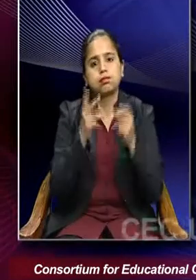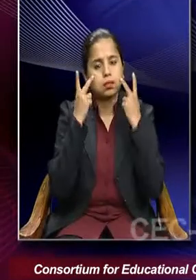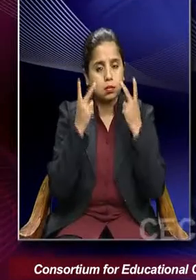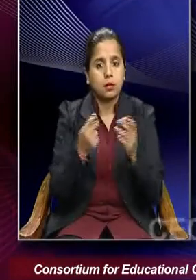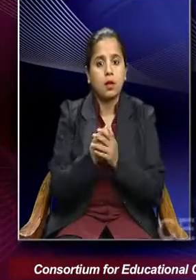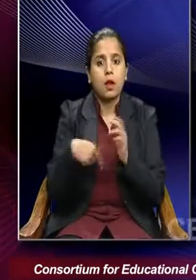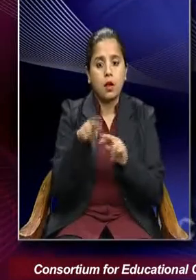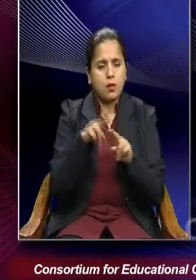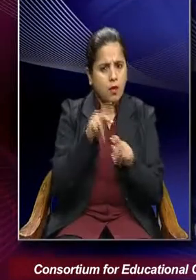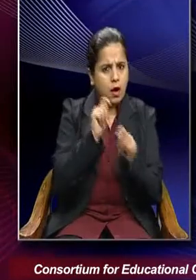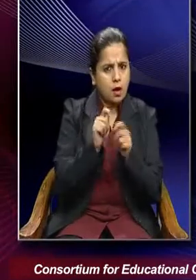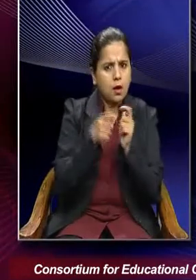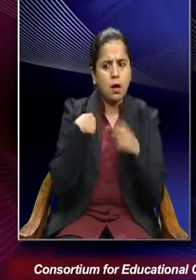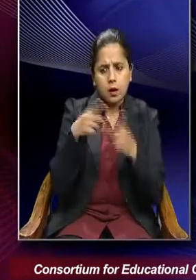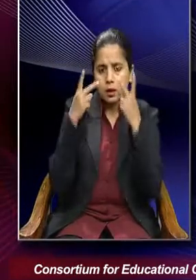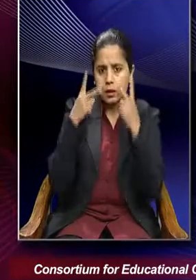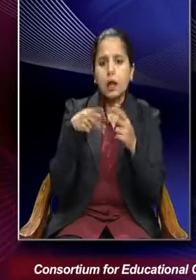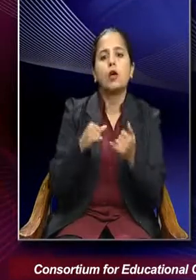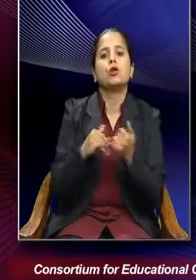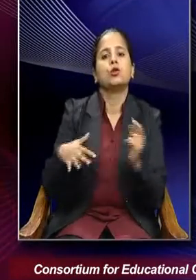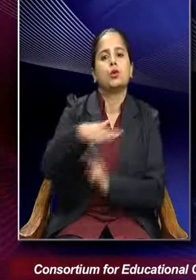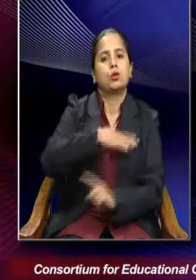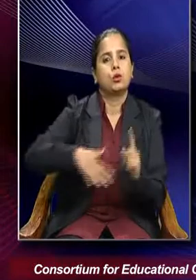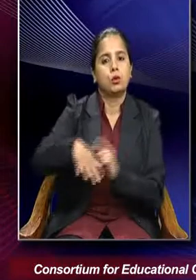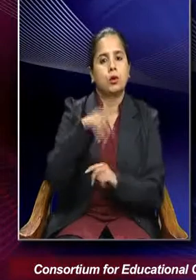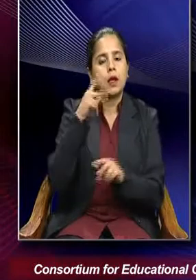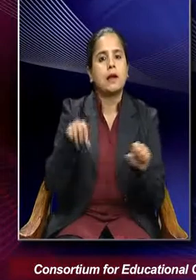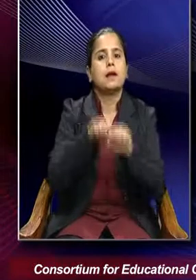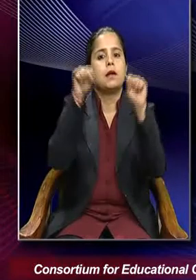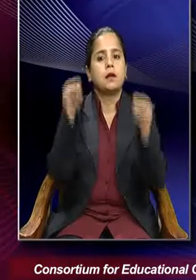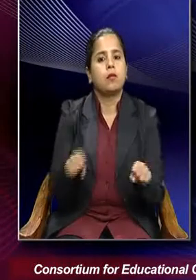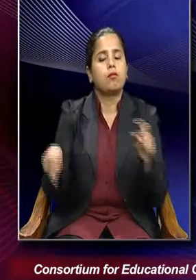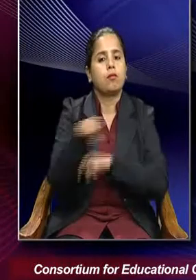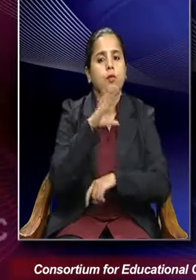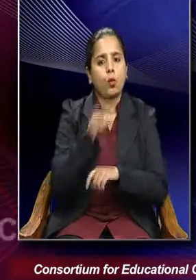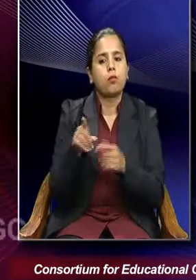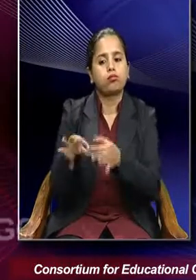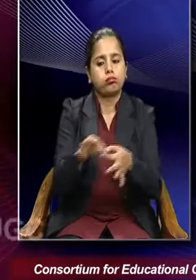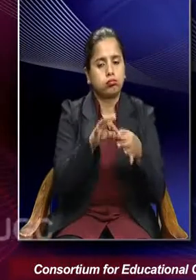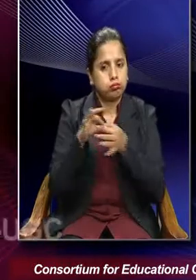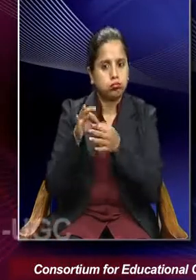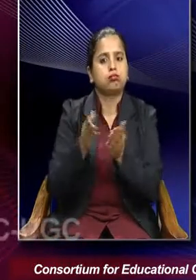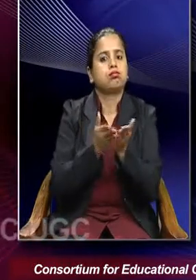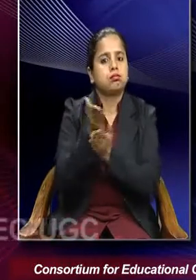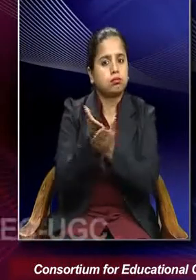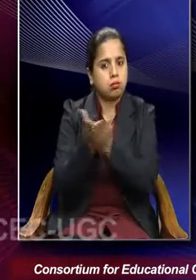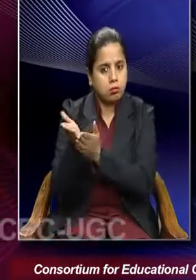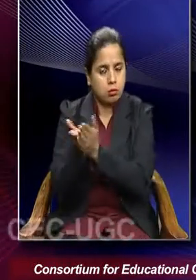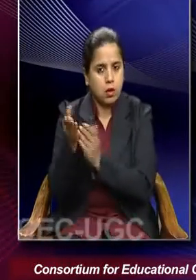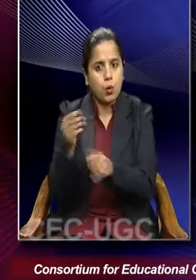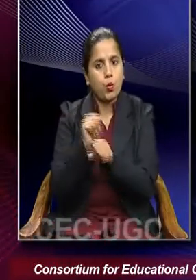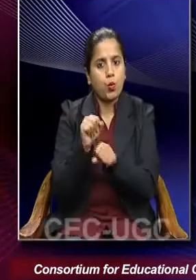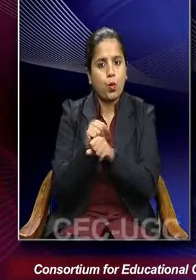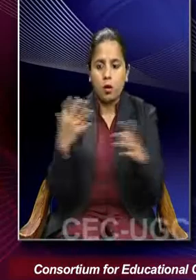functionalism considers society as a system of interconnected parts that work